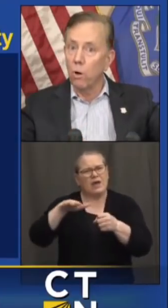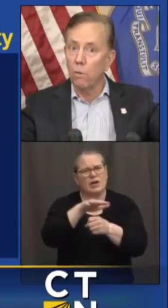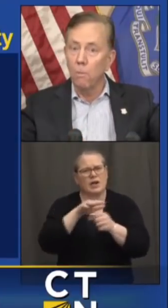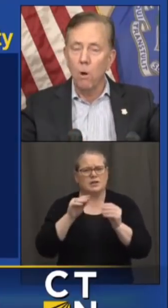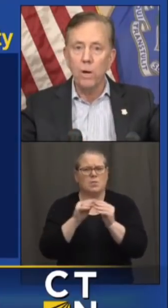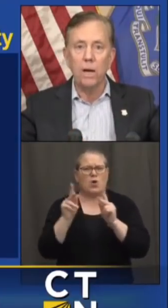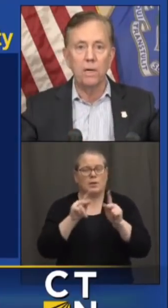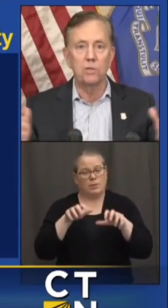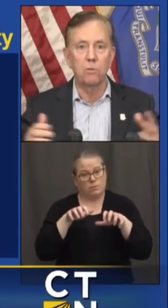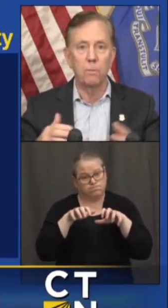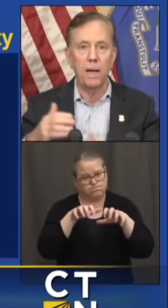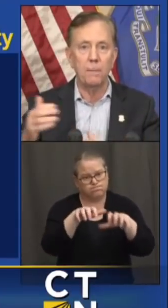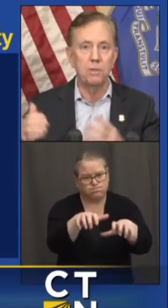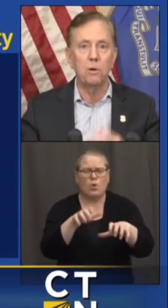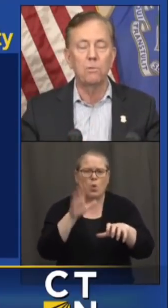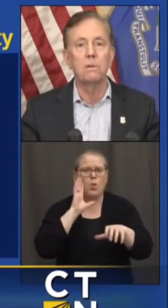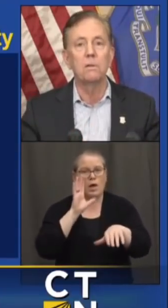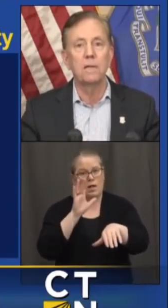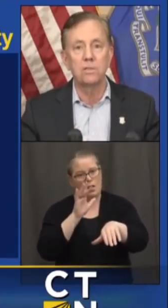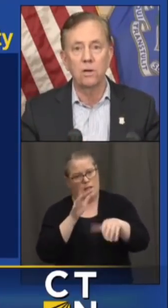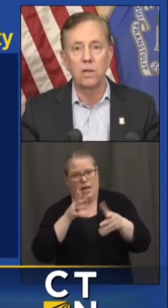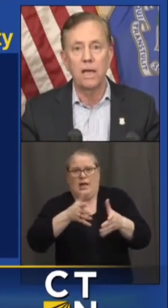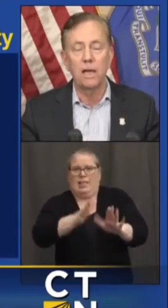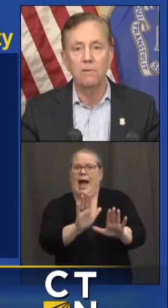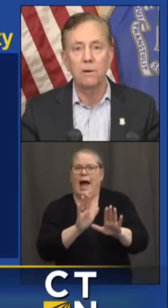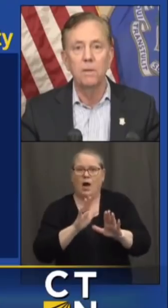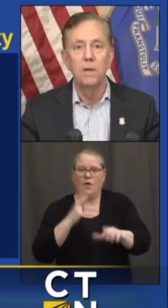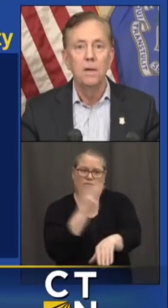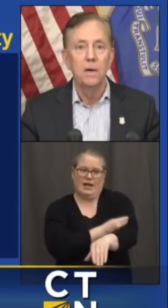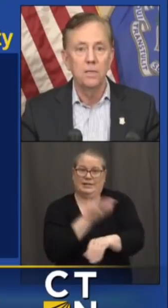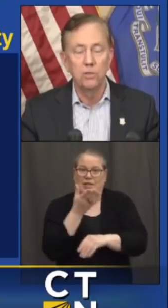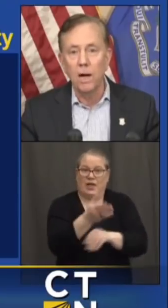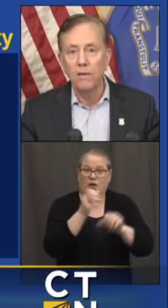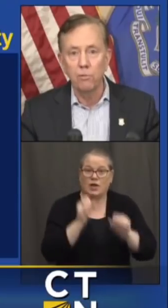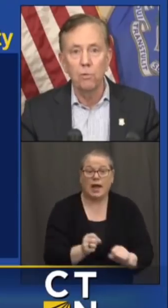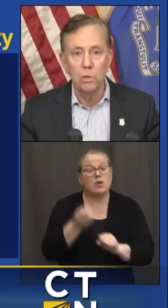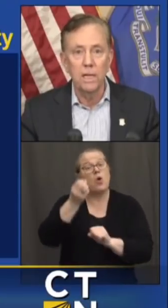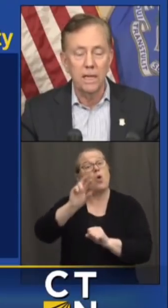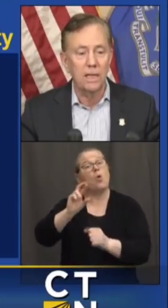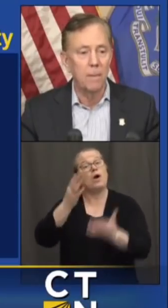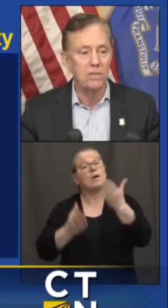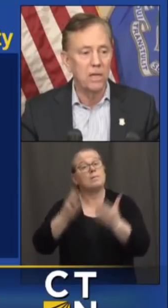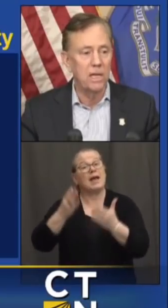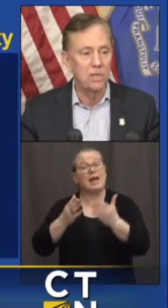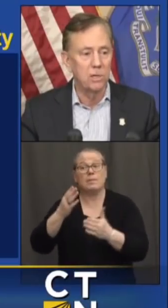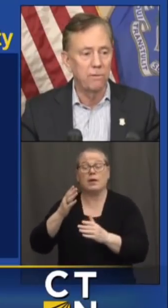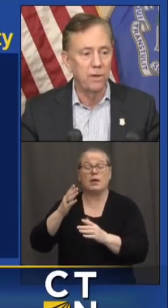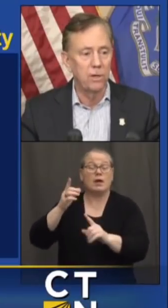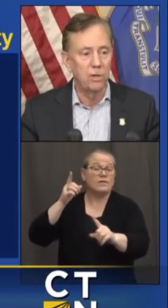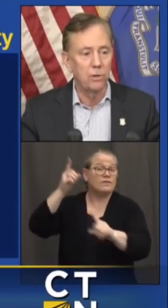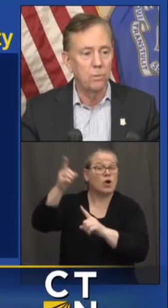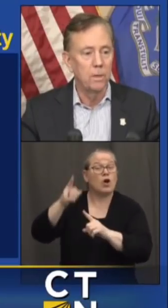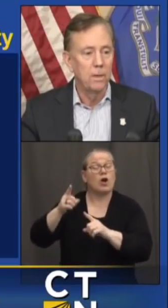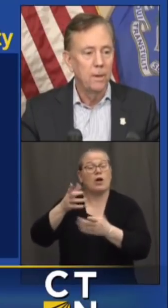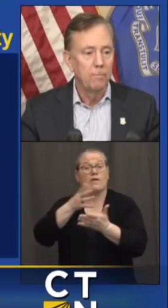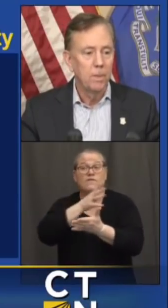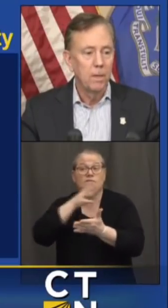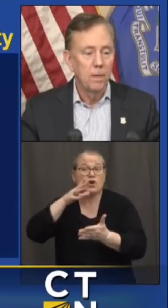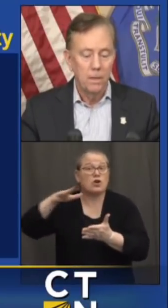or more remote areas where perhaps you don't necessarily have a drive-through clinic that makes it easier for you to